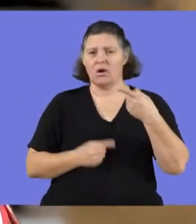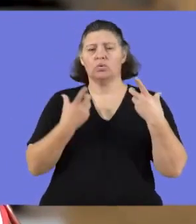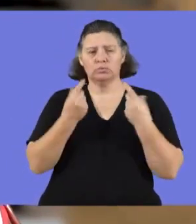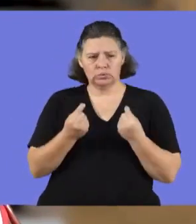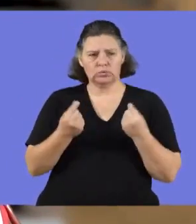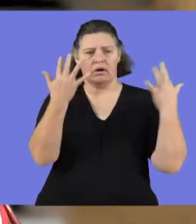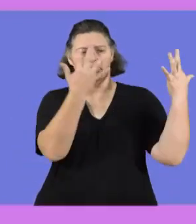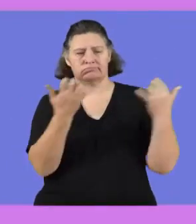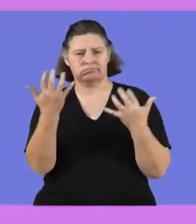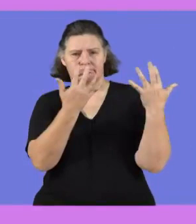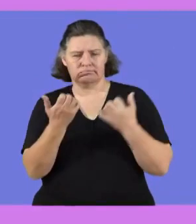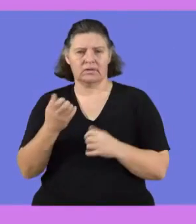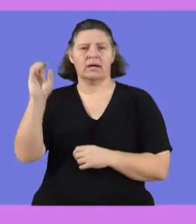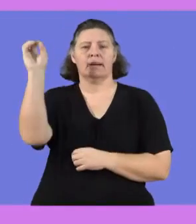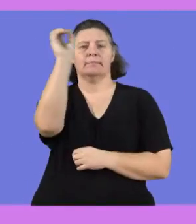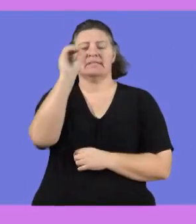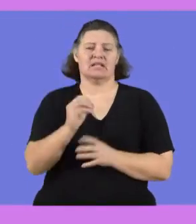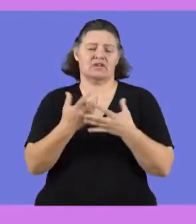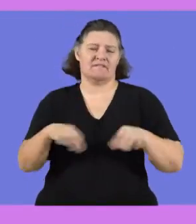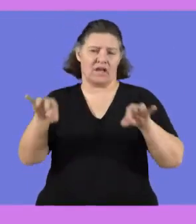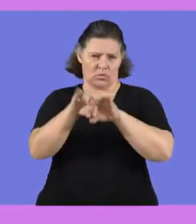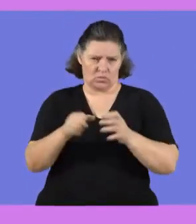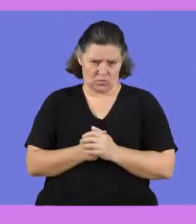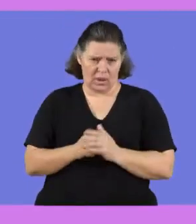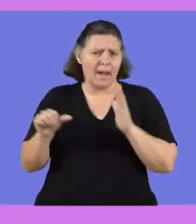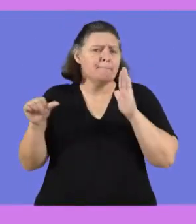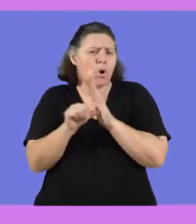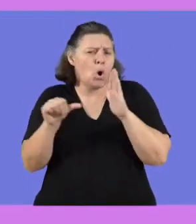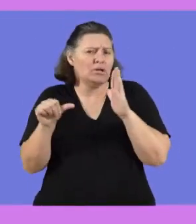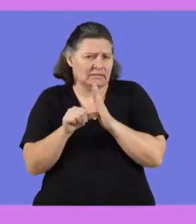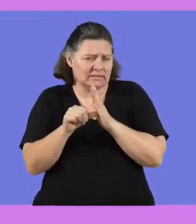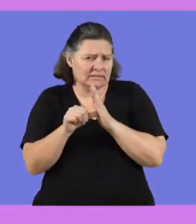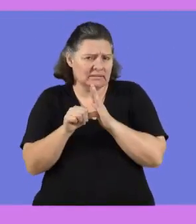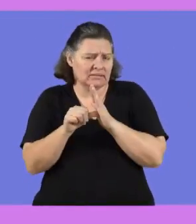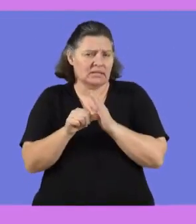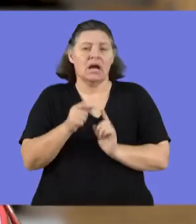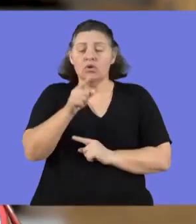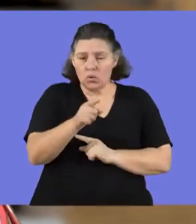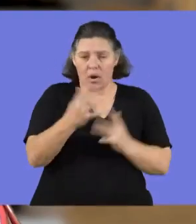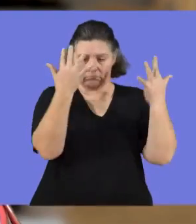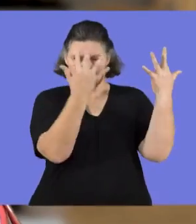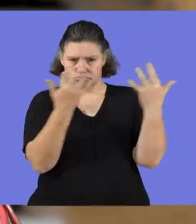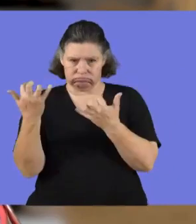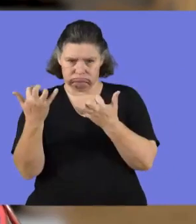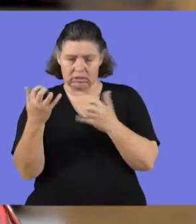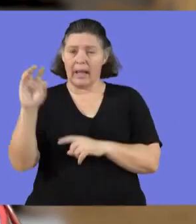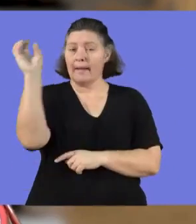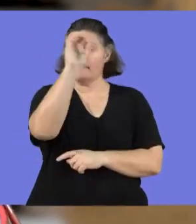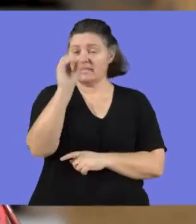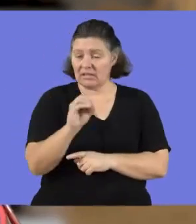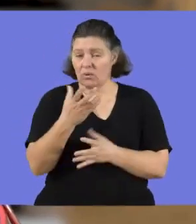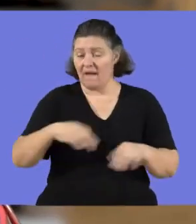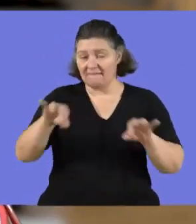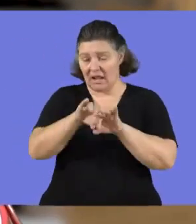we dealt with calculating the percentage of a value. What is key to remember is that as we calculate